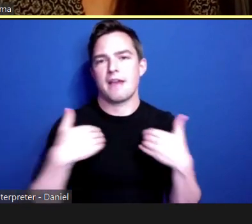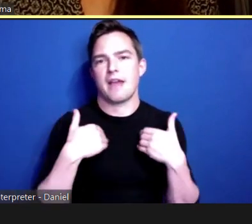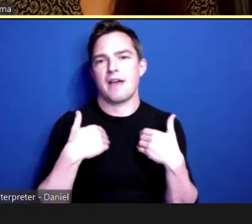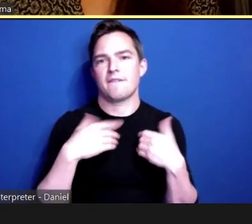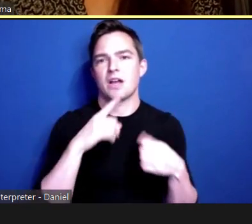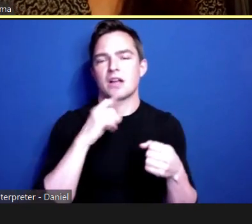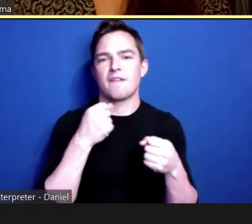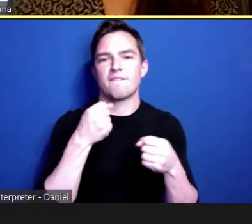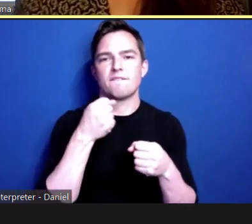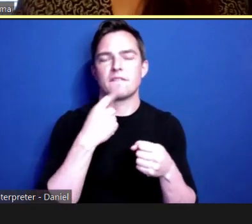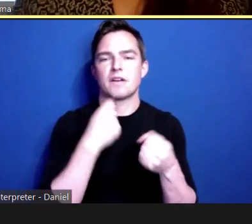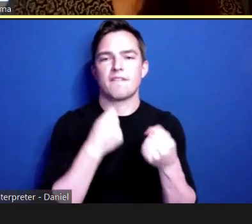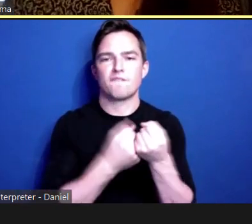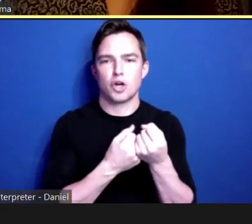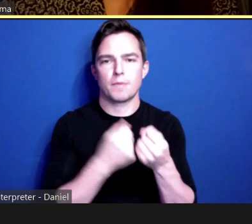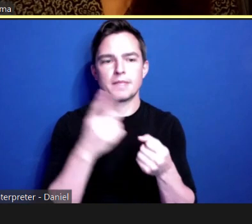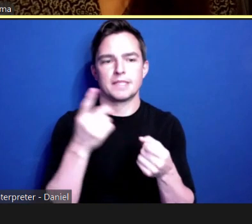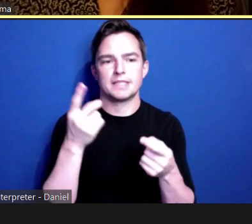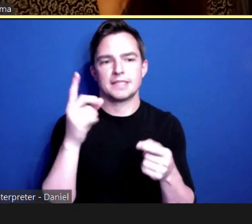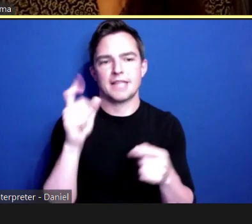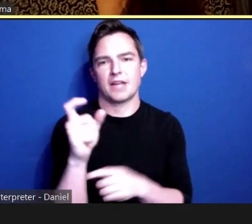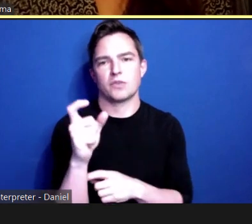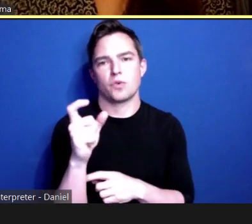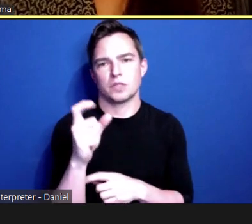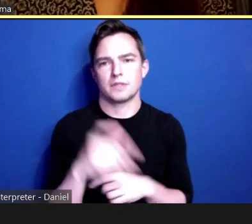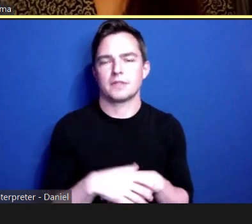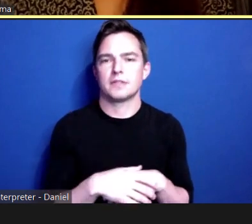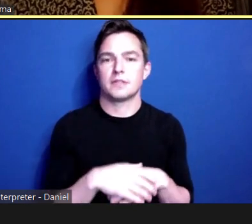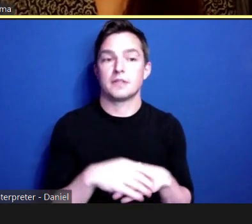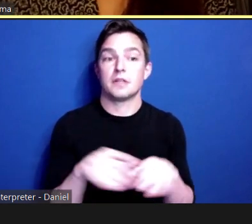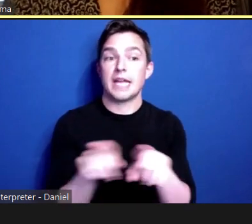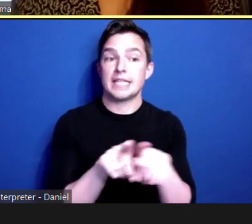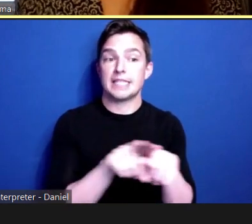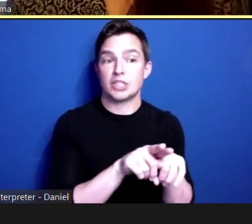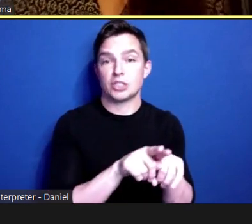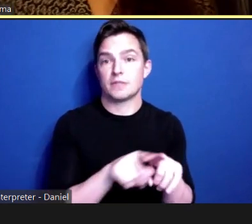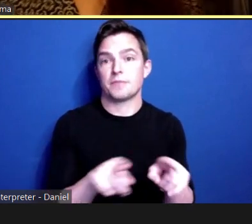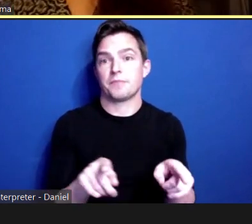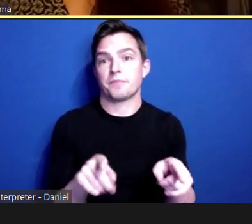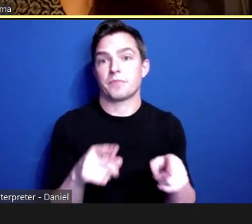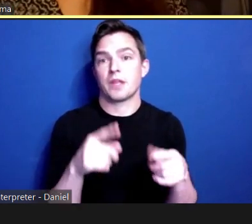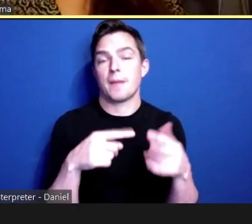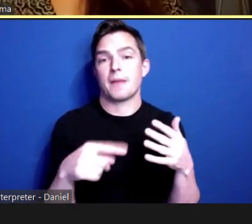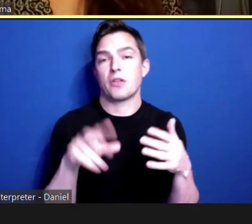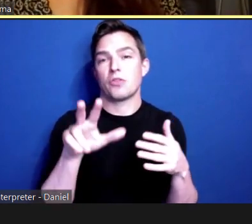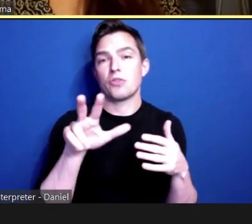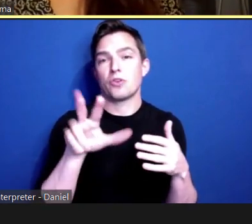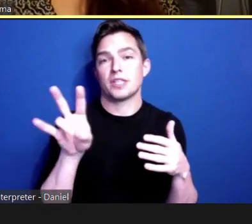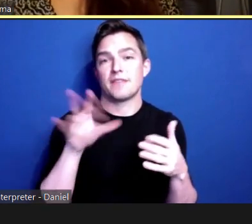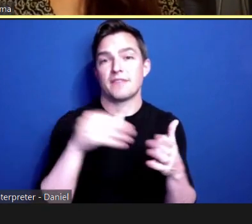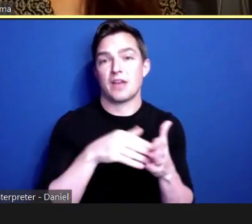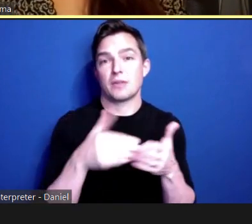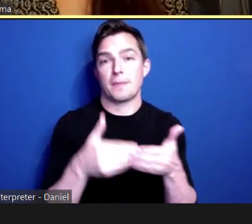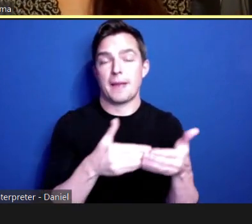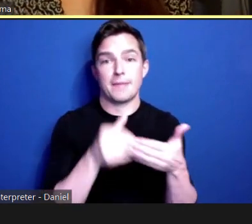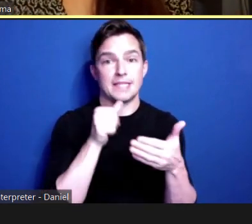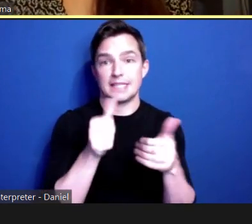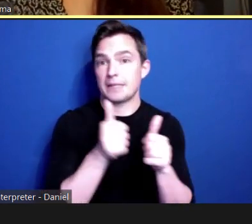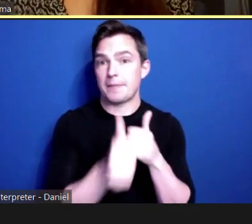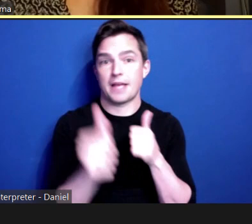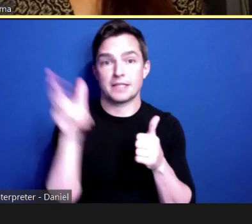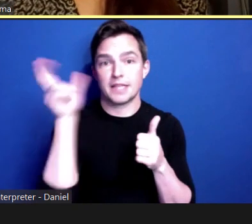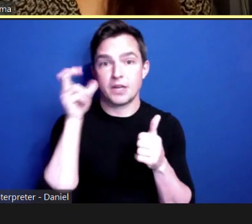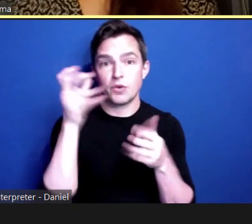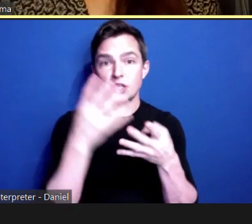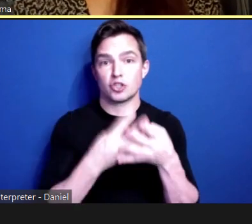confirmed diagnosis. In addition, among 37,000 babies who did not pass the hearing